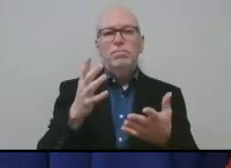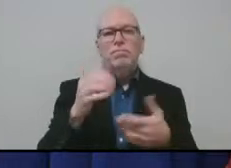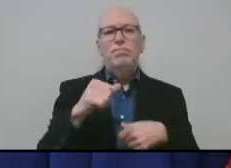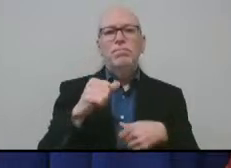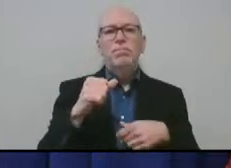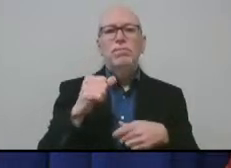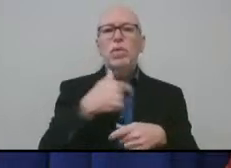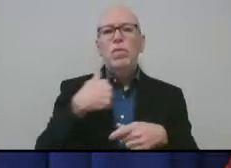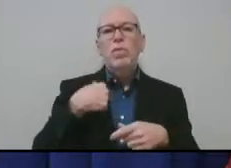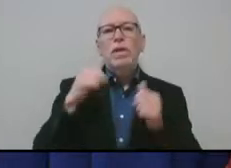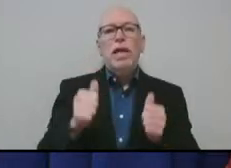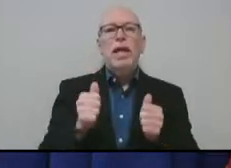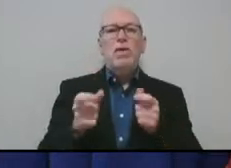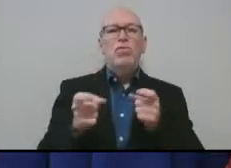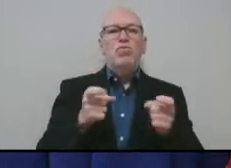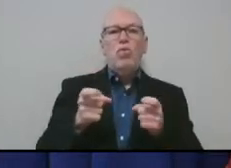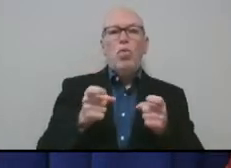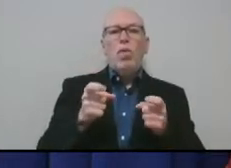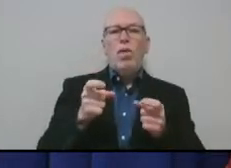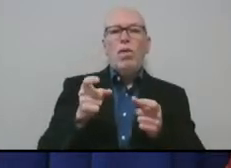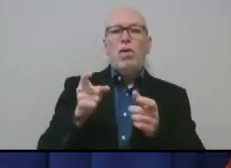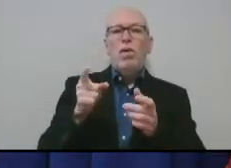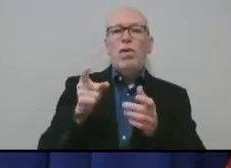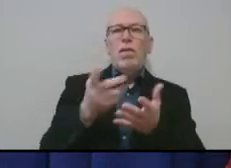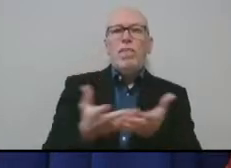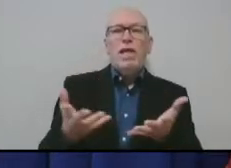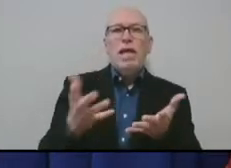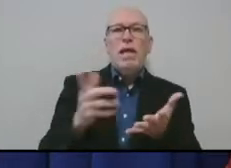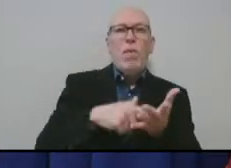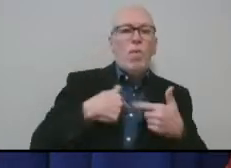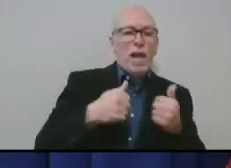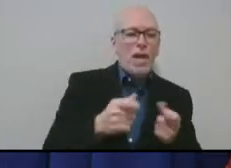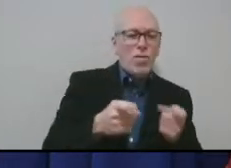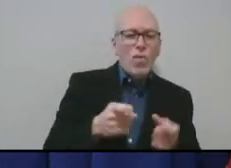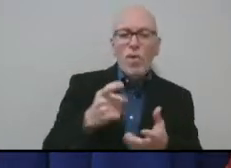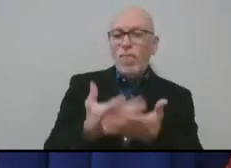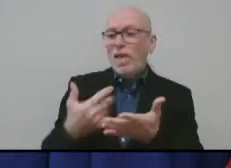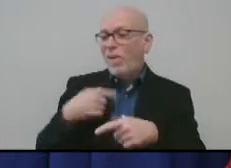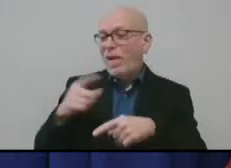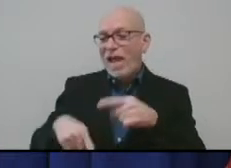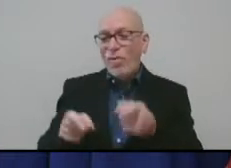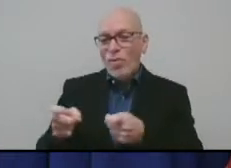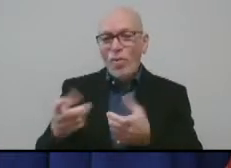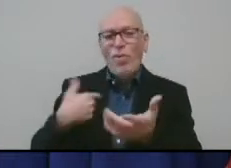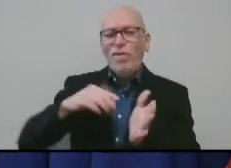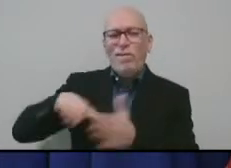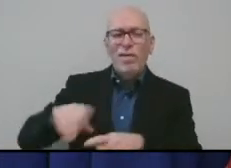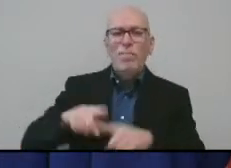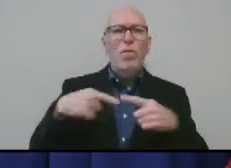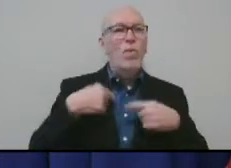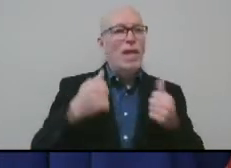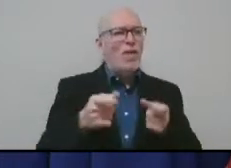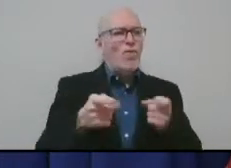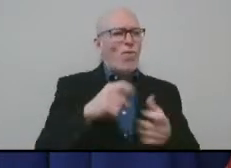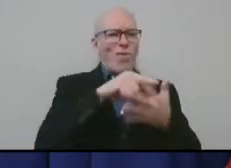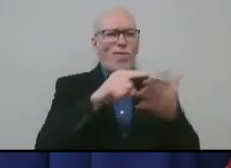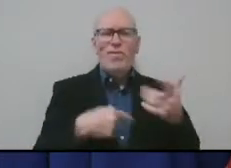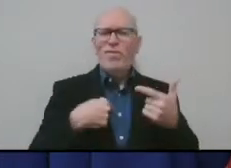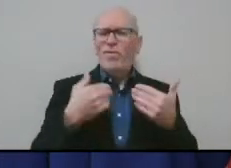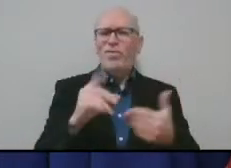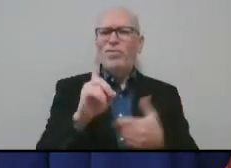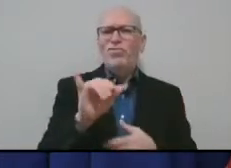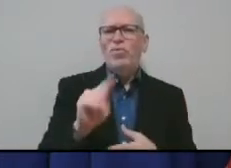can control only those things that we can control, which is pretty much our personal habits and behavior and routines and best